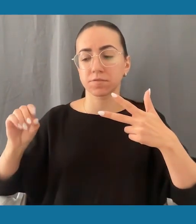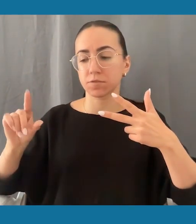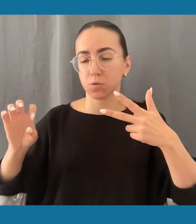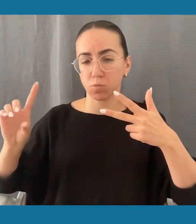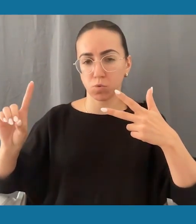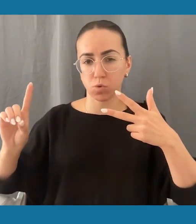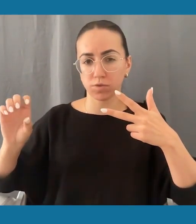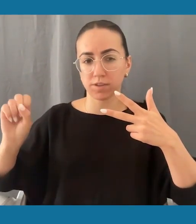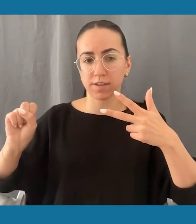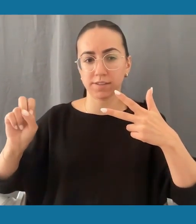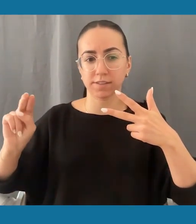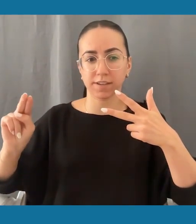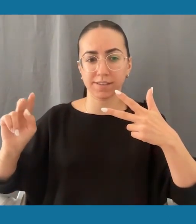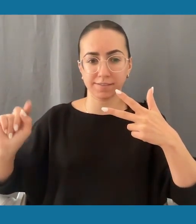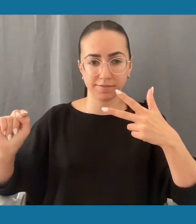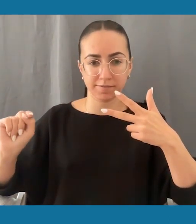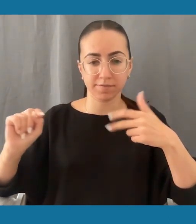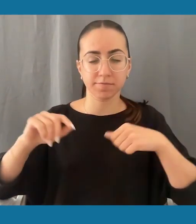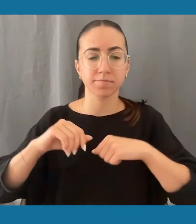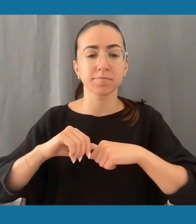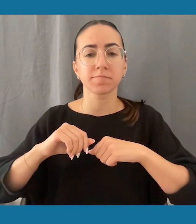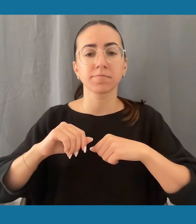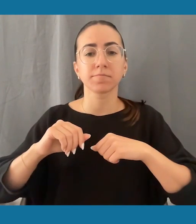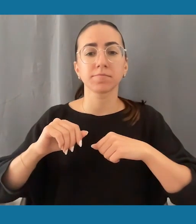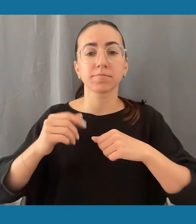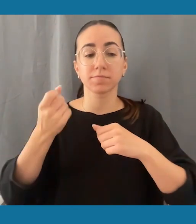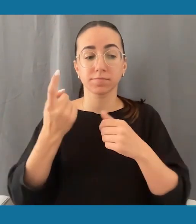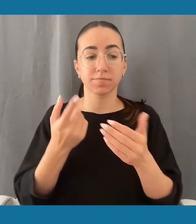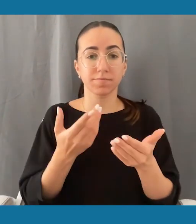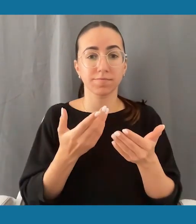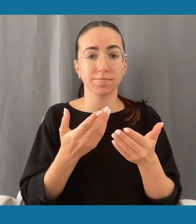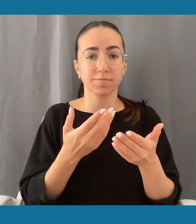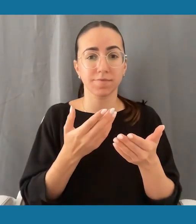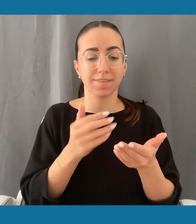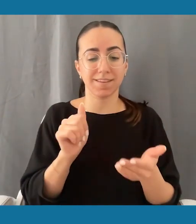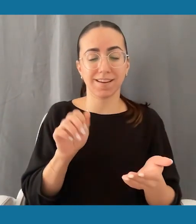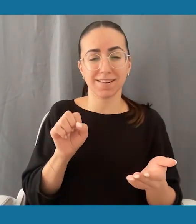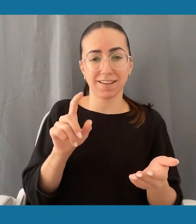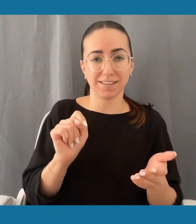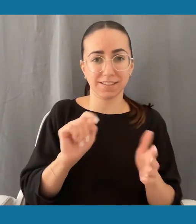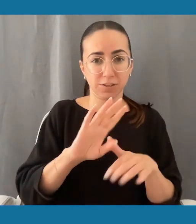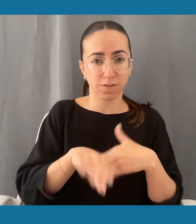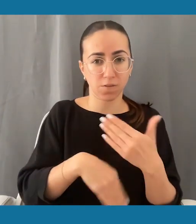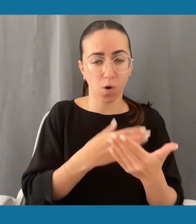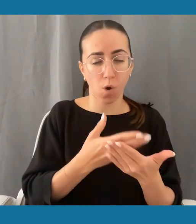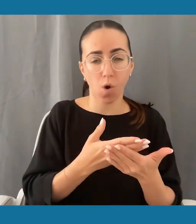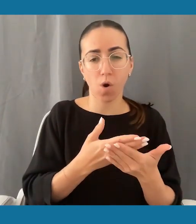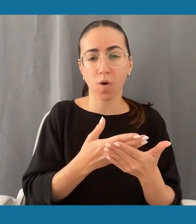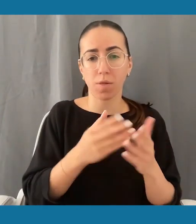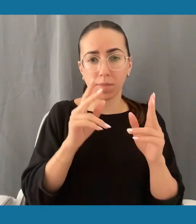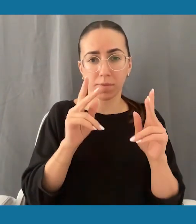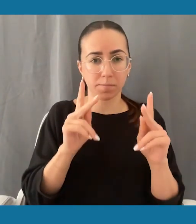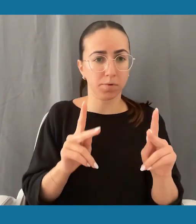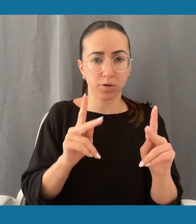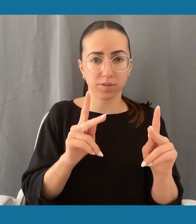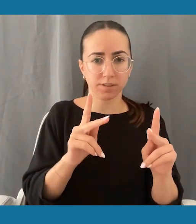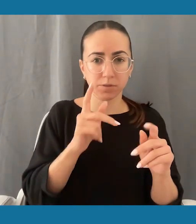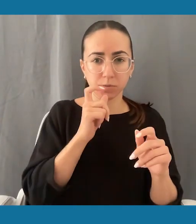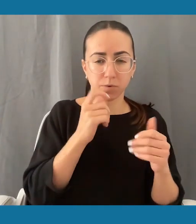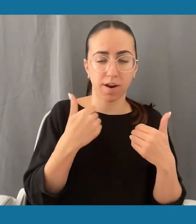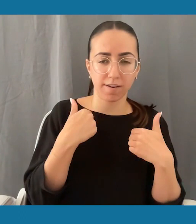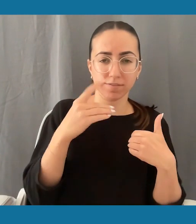a pooled special needs trust, where the assets of all of the